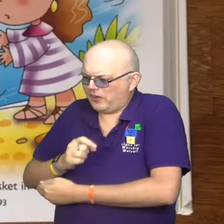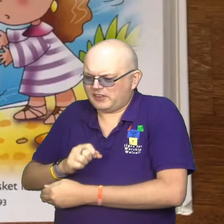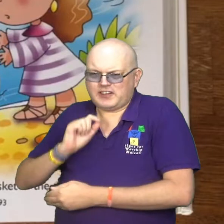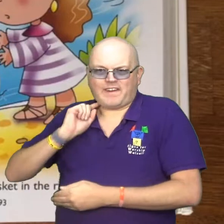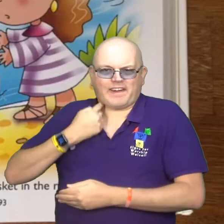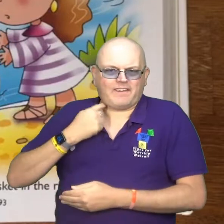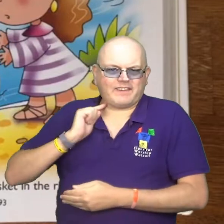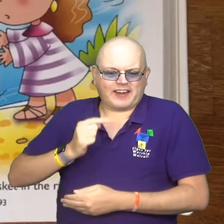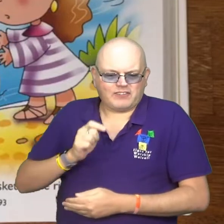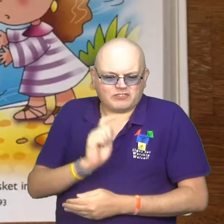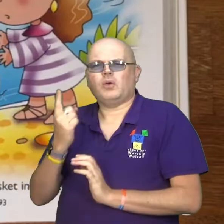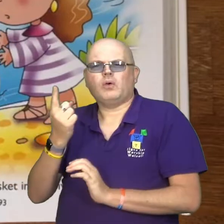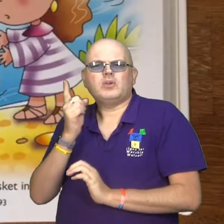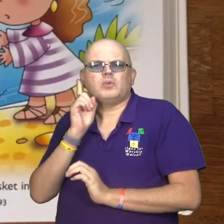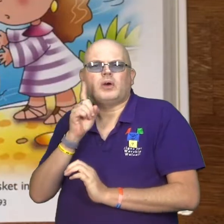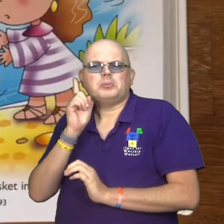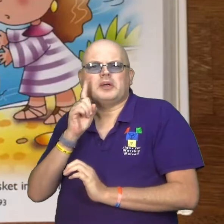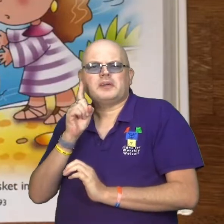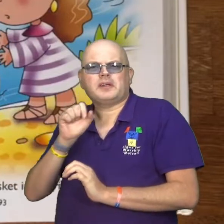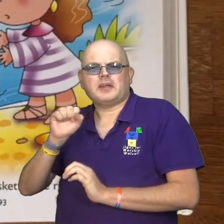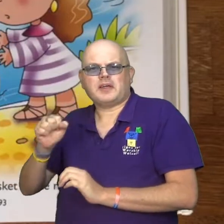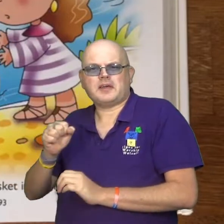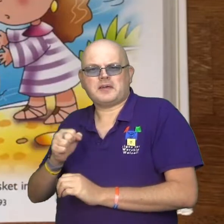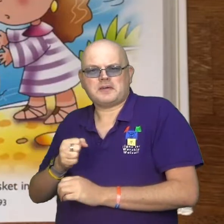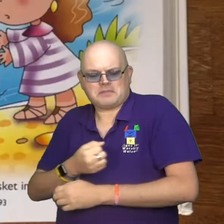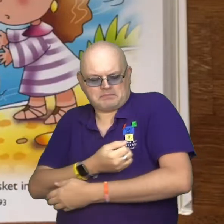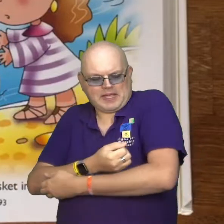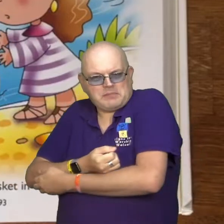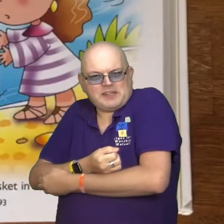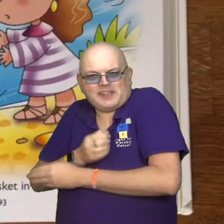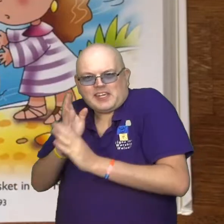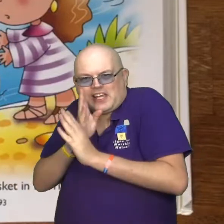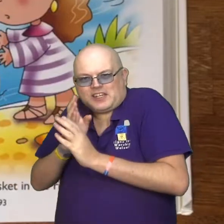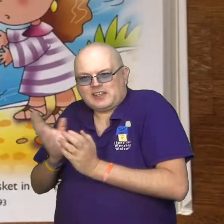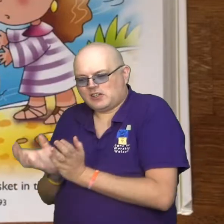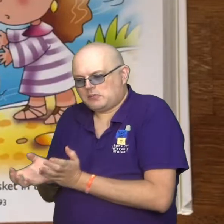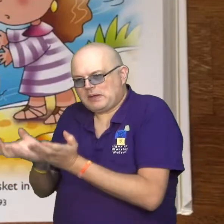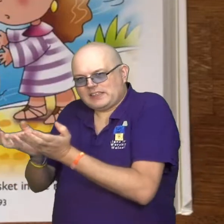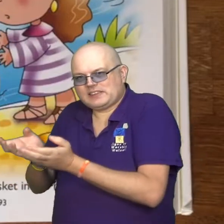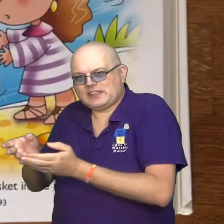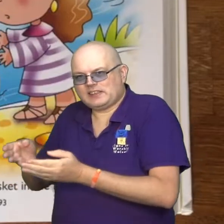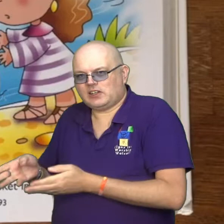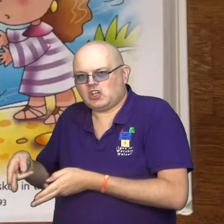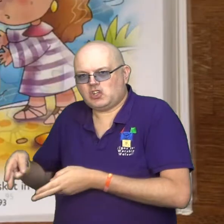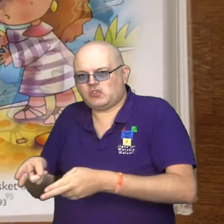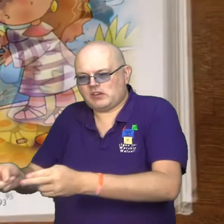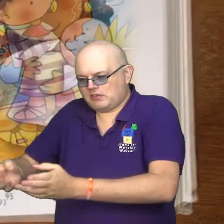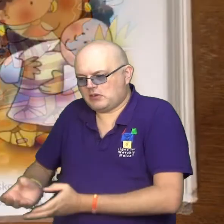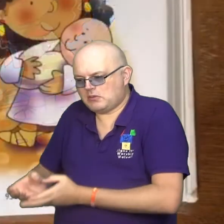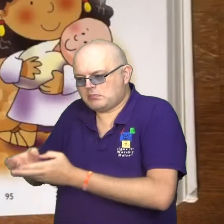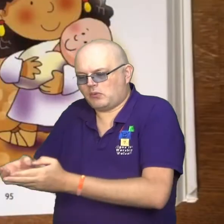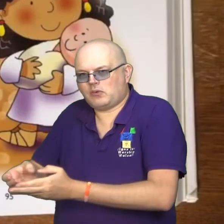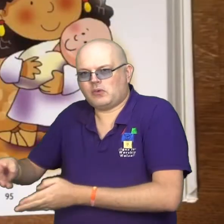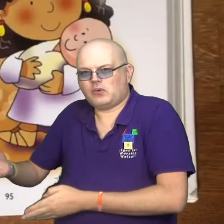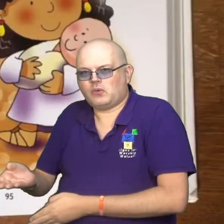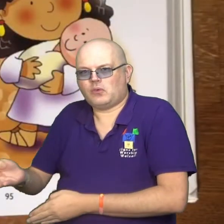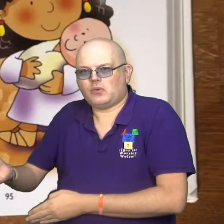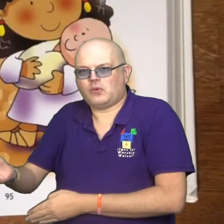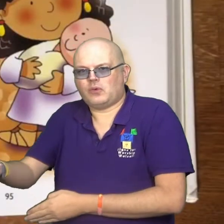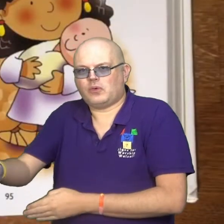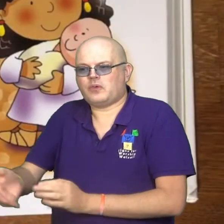boys." But one woman hid her baby in a basket. She floated the basket in the river.